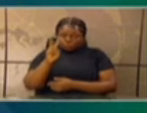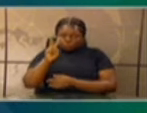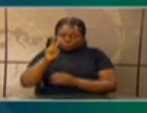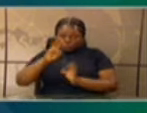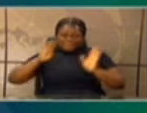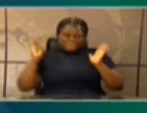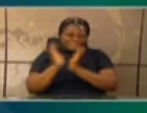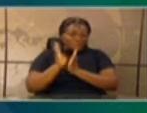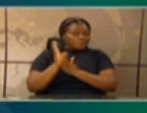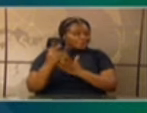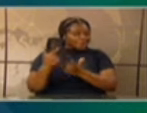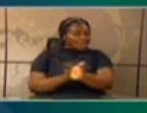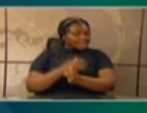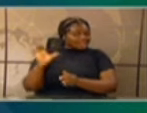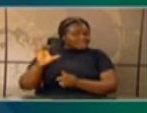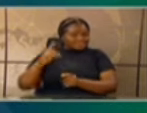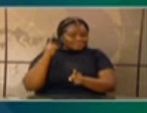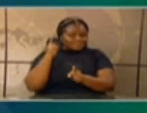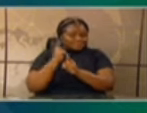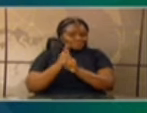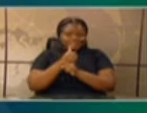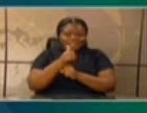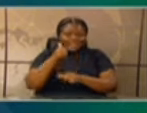Ghana cedis just in a year.